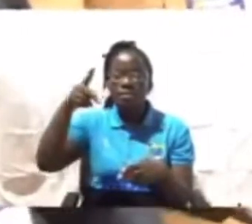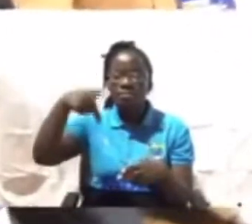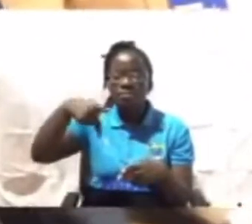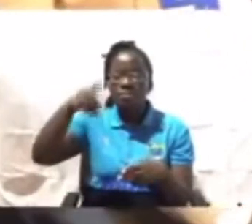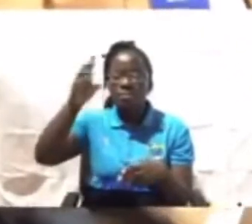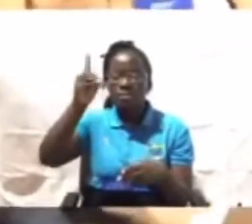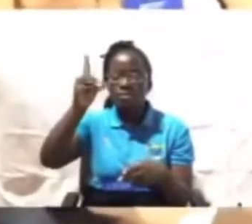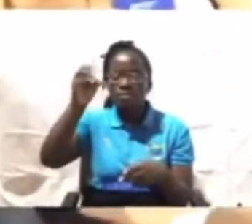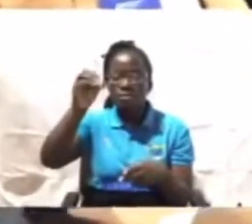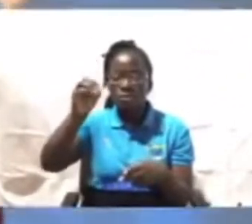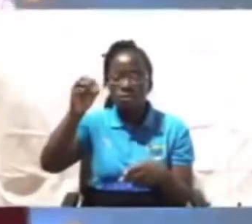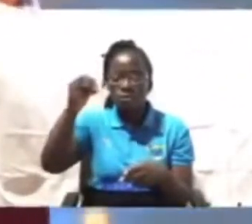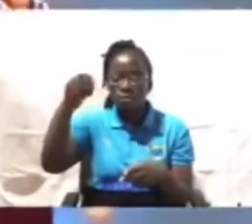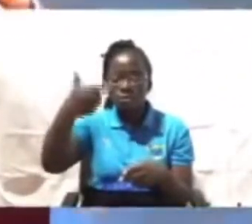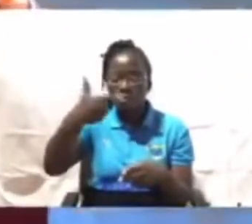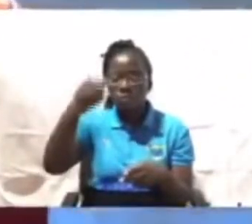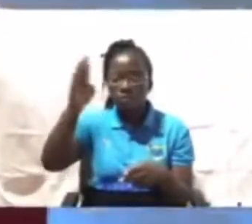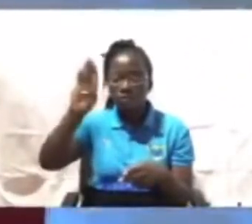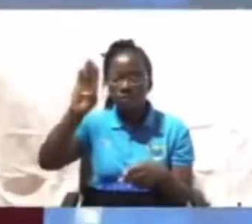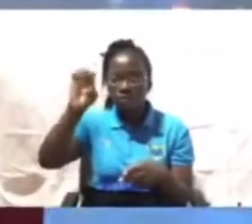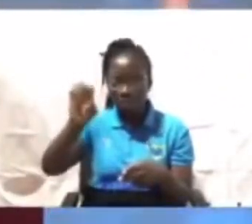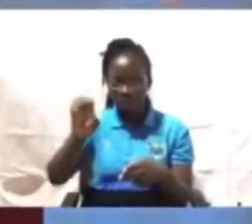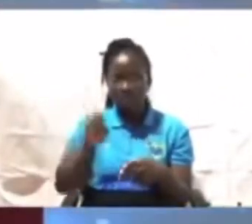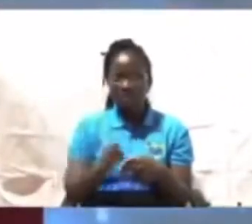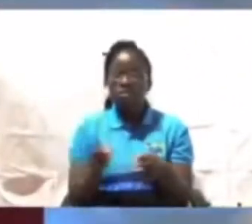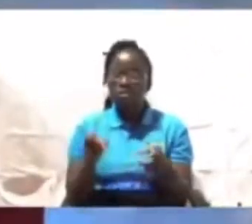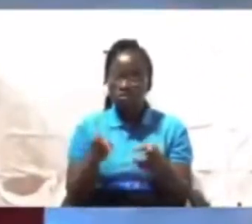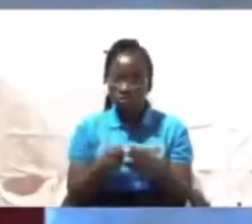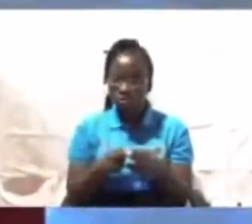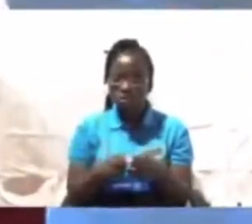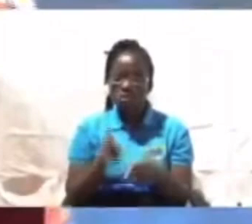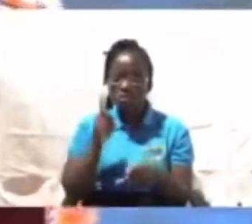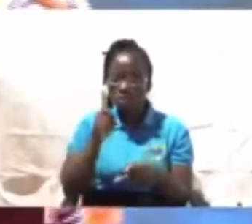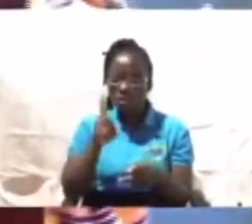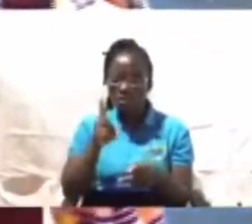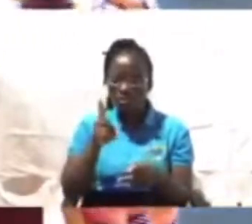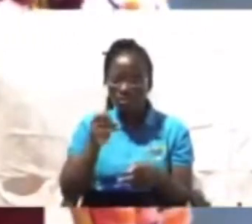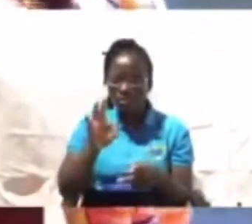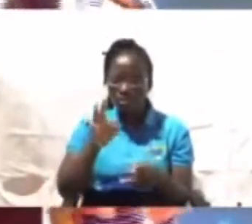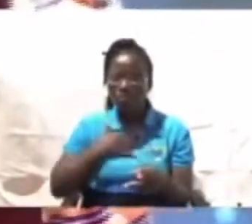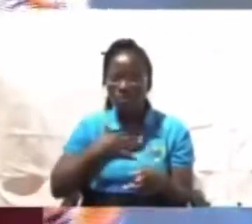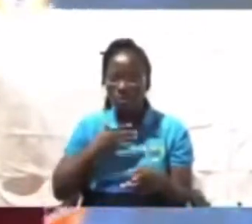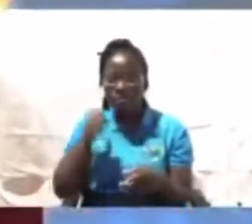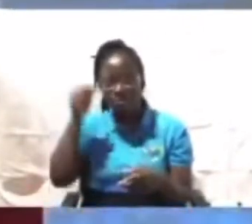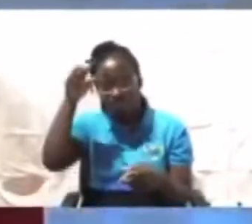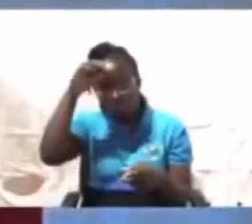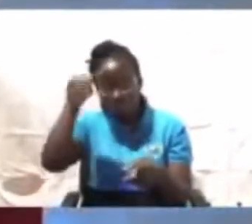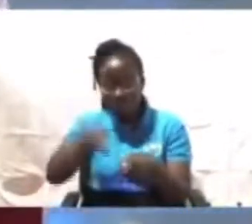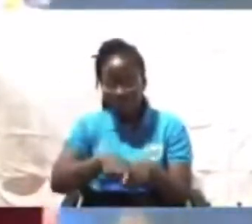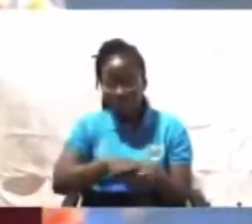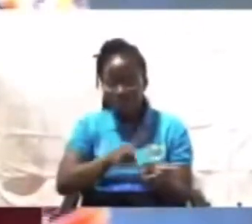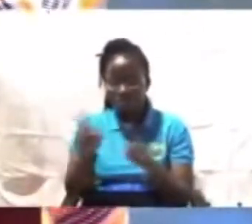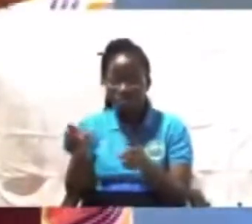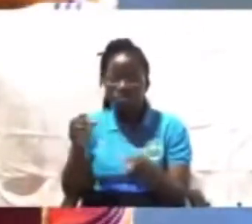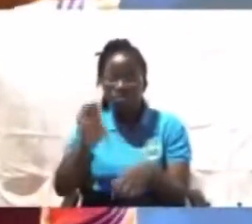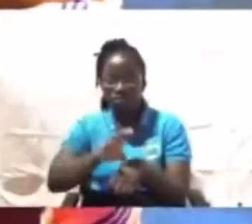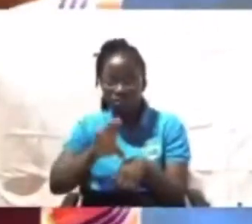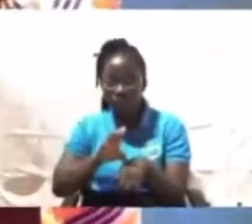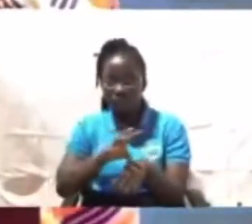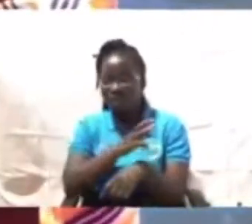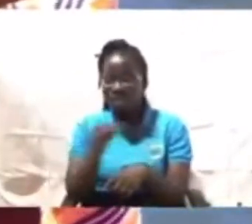ena mi brother bi su kwa sore omupo asore no ena mi brother ni di america ba mi ho na obeka akira mi